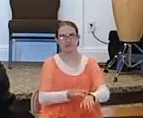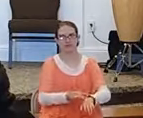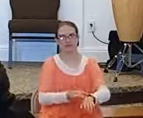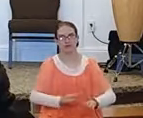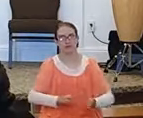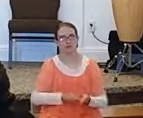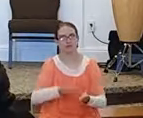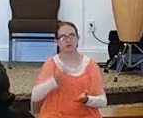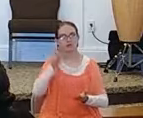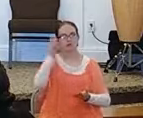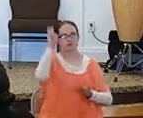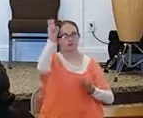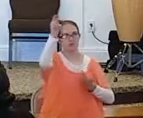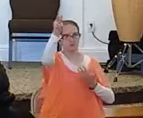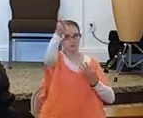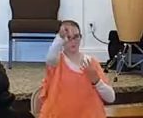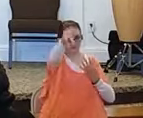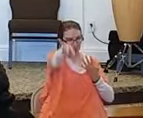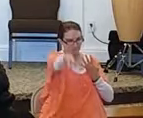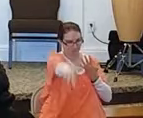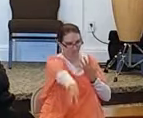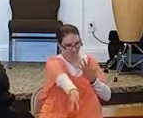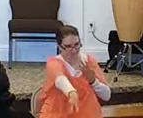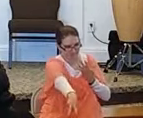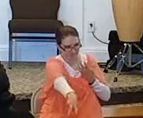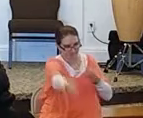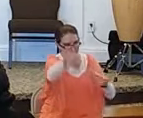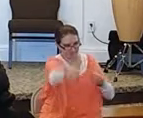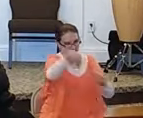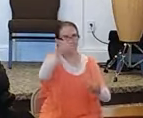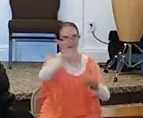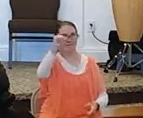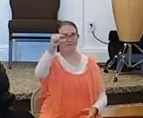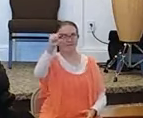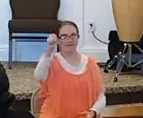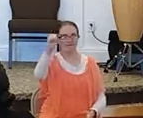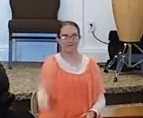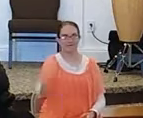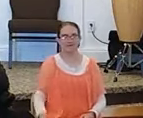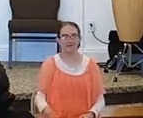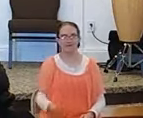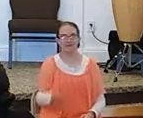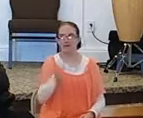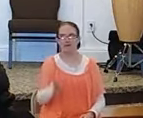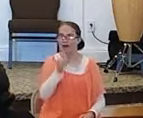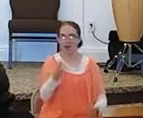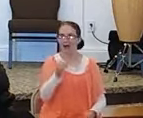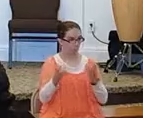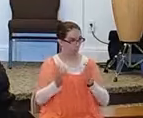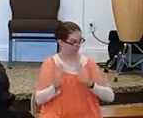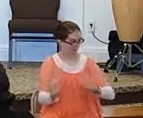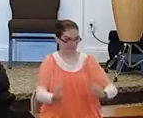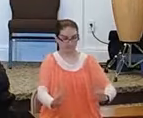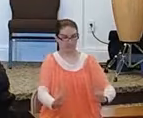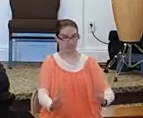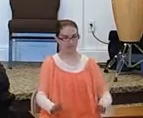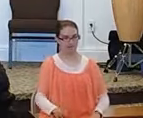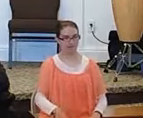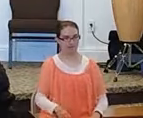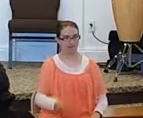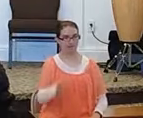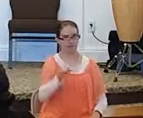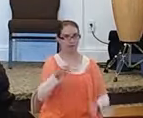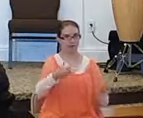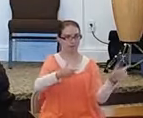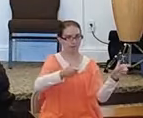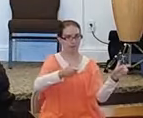just jumped. Woo, hallelujah. Straight into those pigs. And the pigs couldn't even stand them. And the Bible said the pigs